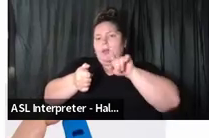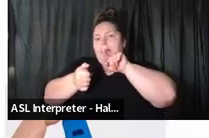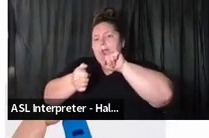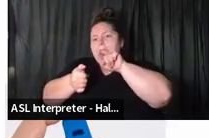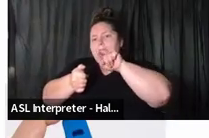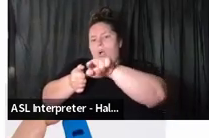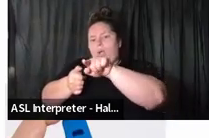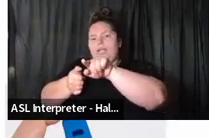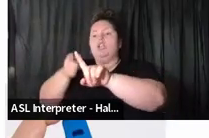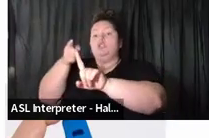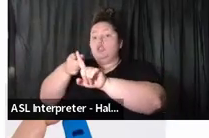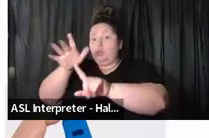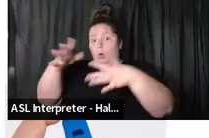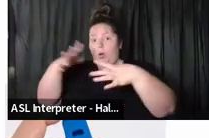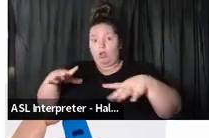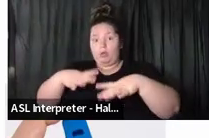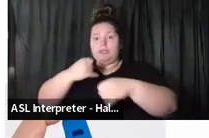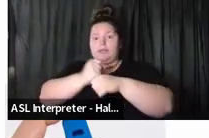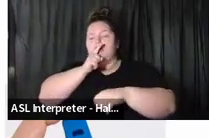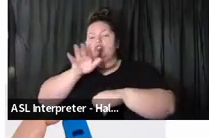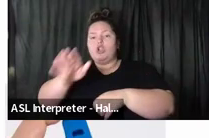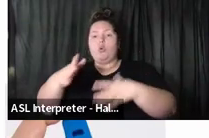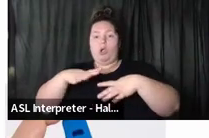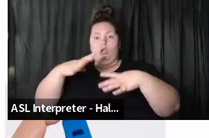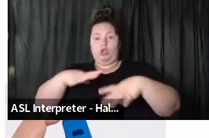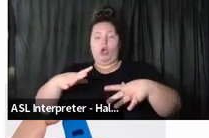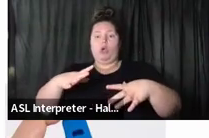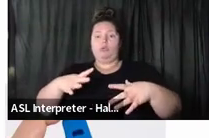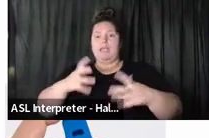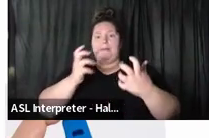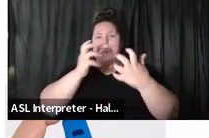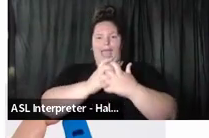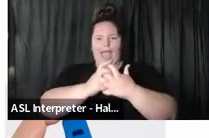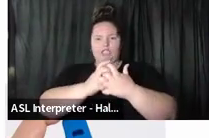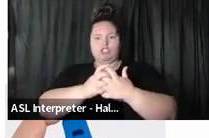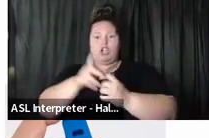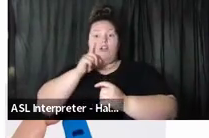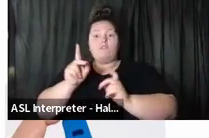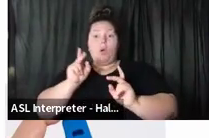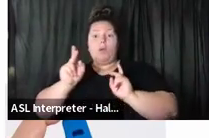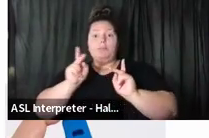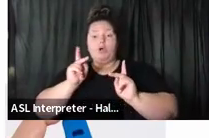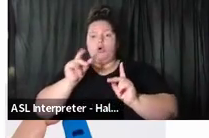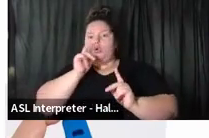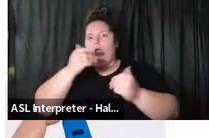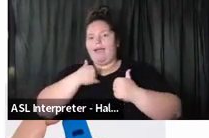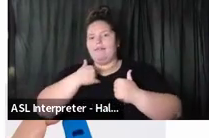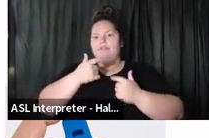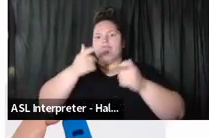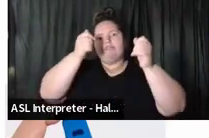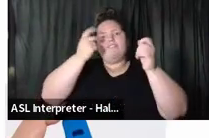matching your clothes. Great for people that are blind or have low vision or are colorblind. And then